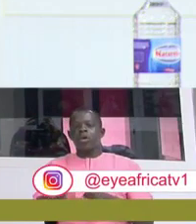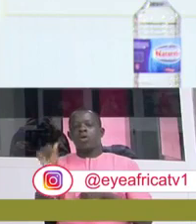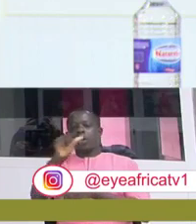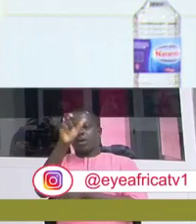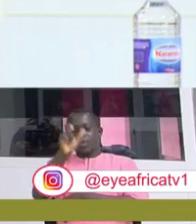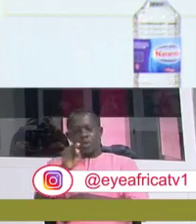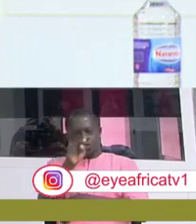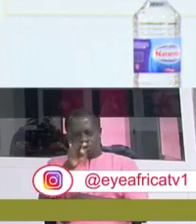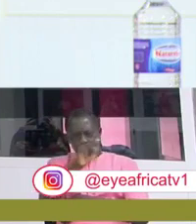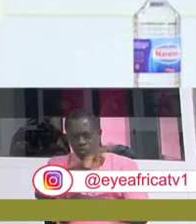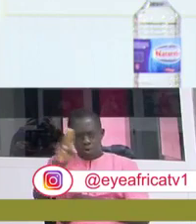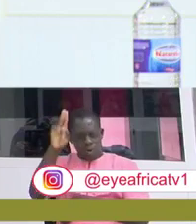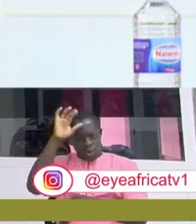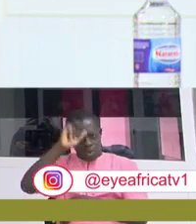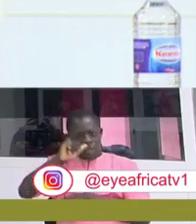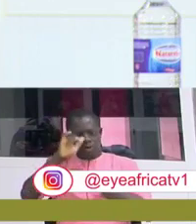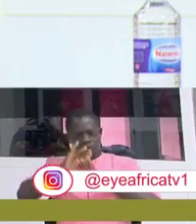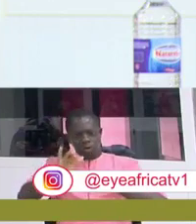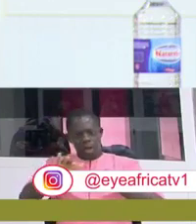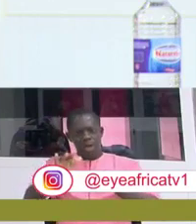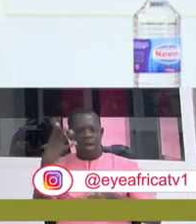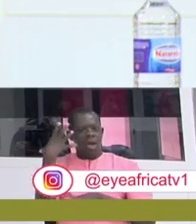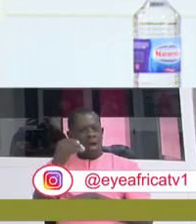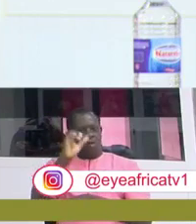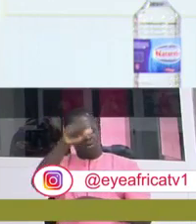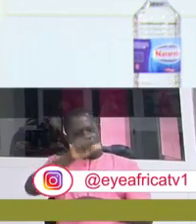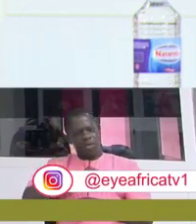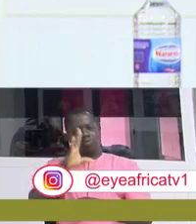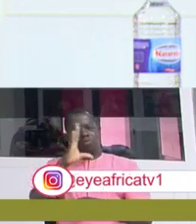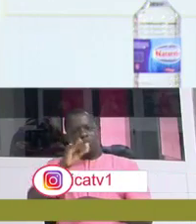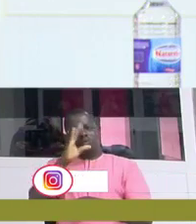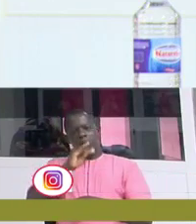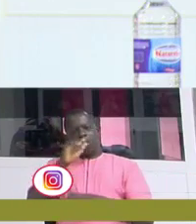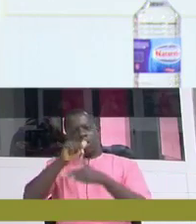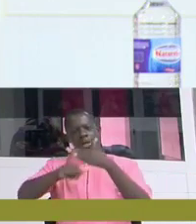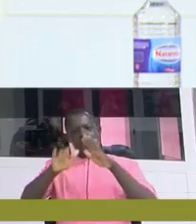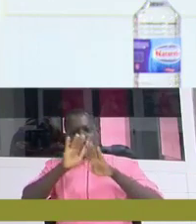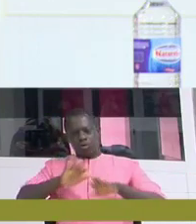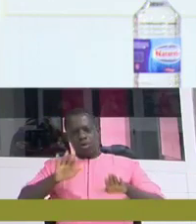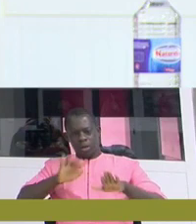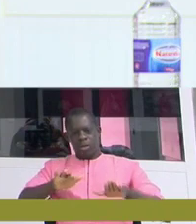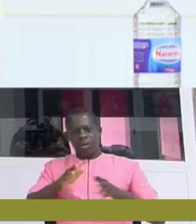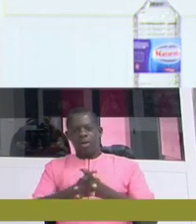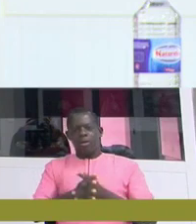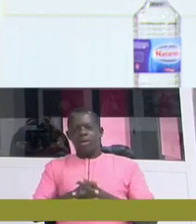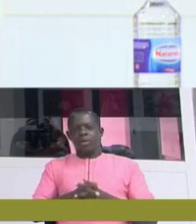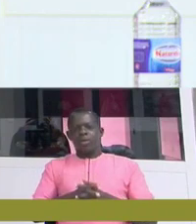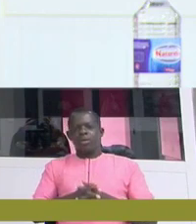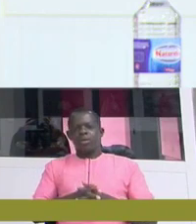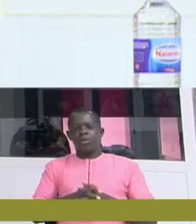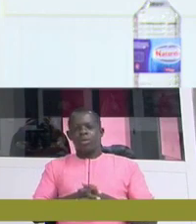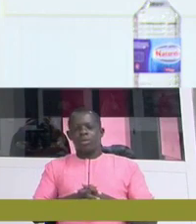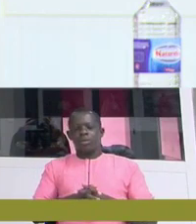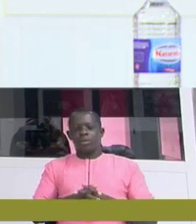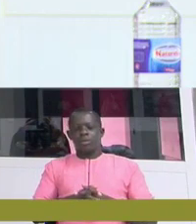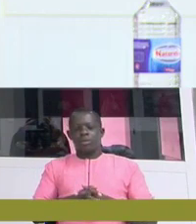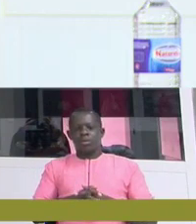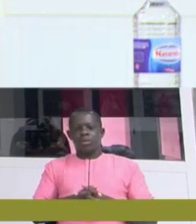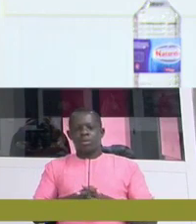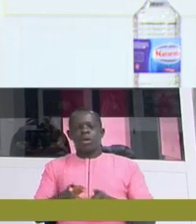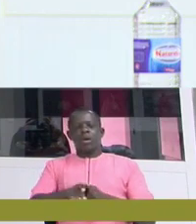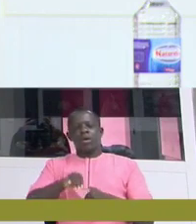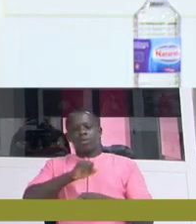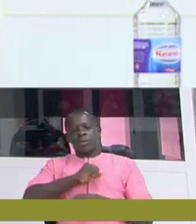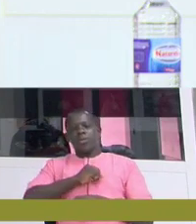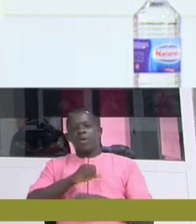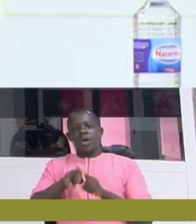Someone said to me, you don't understand Jola, yet still you are responding in Jola. I said to the person, yes. I